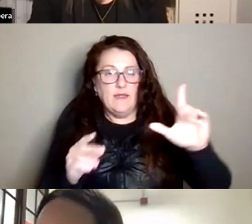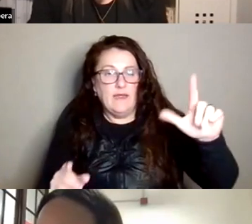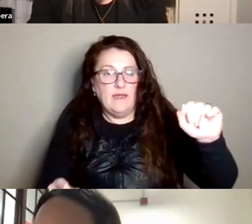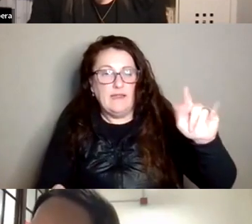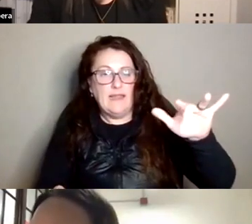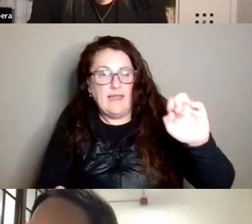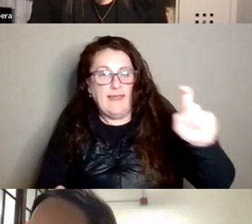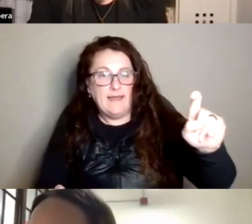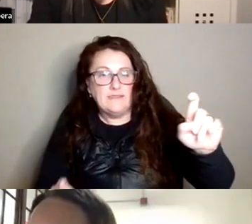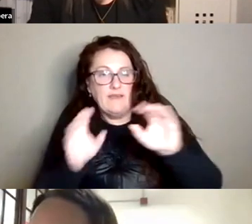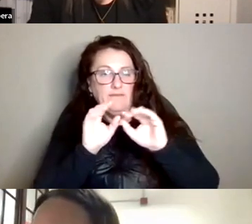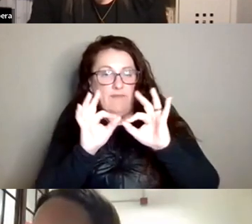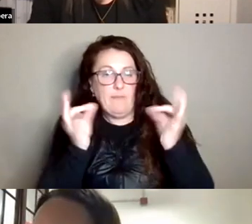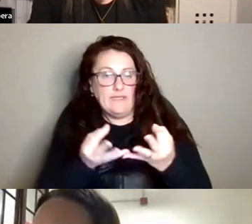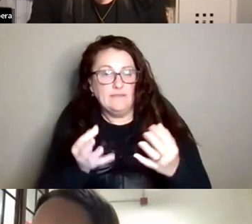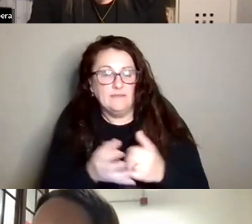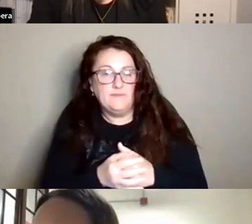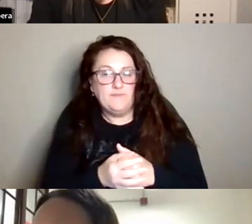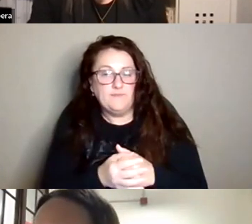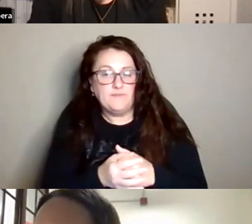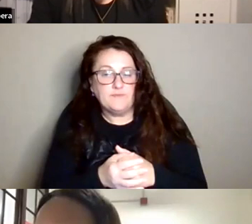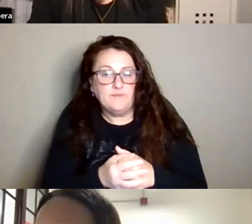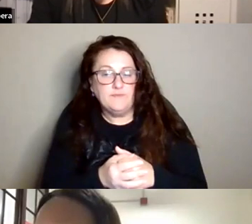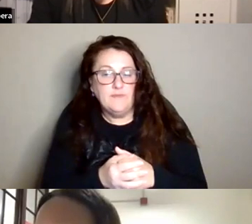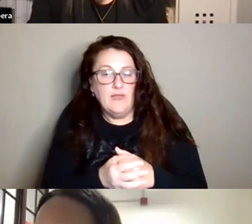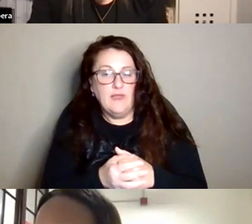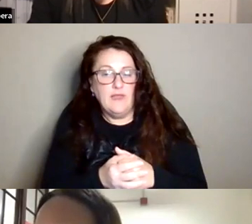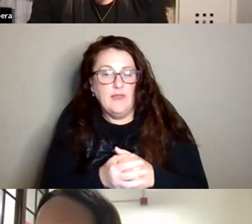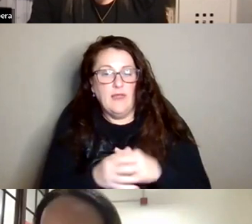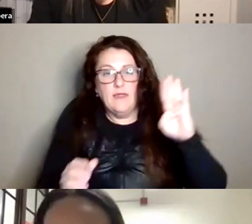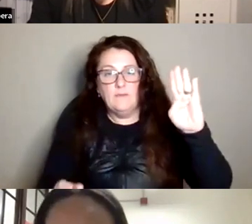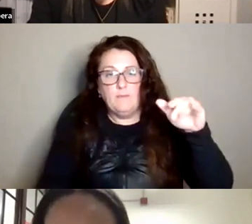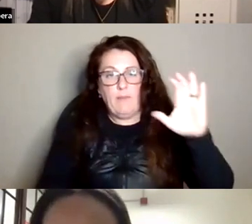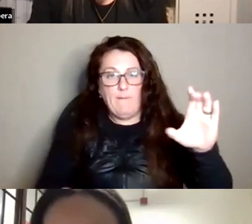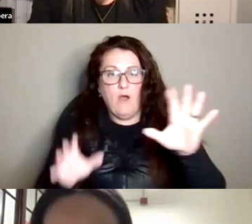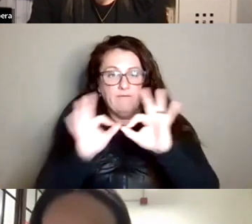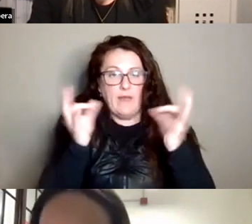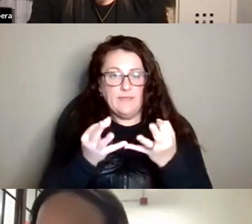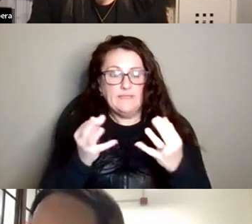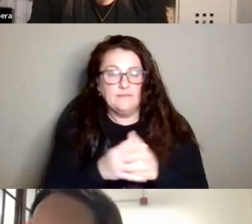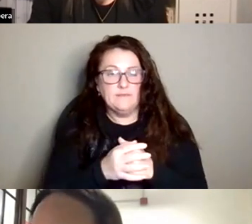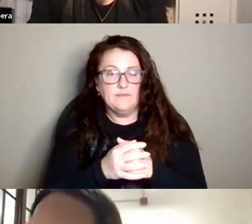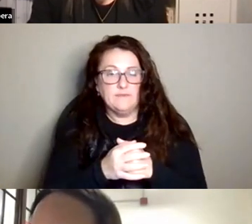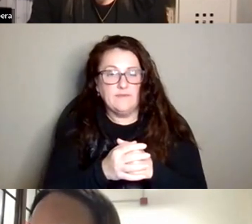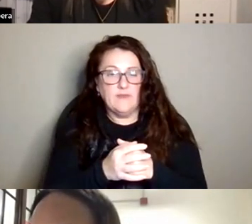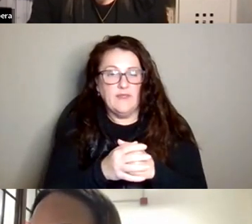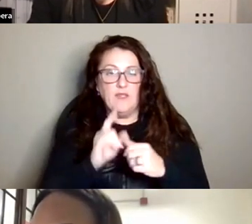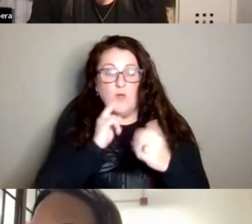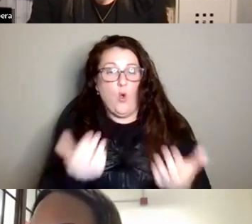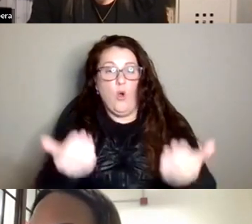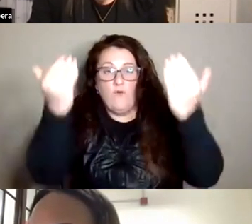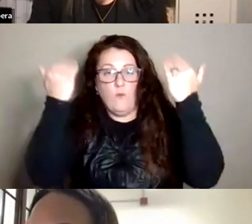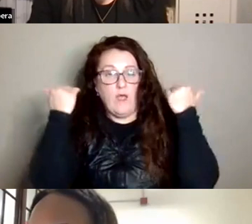families and our families of color. I think that these meetings can sometimes be very overwhelming